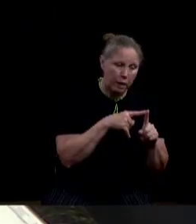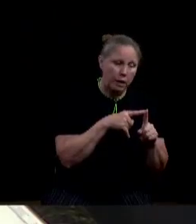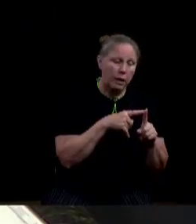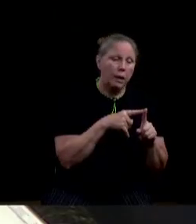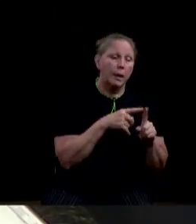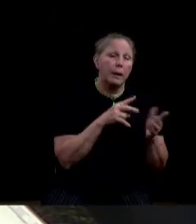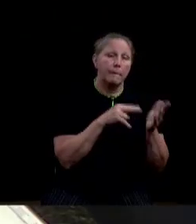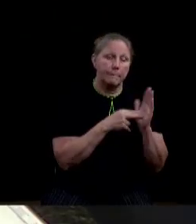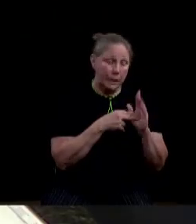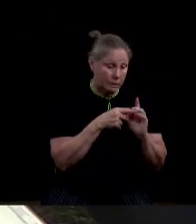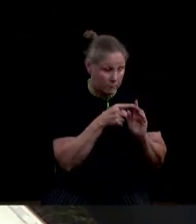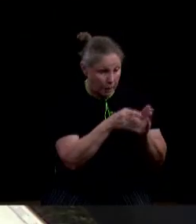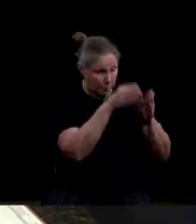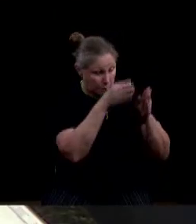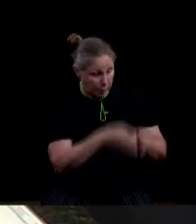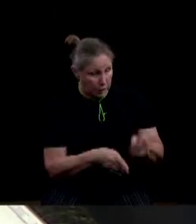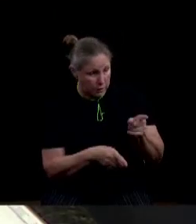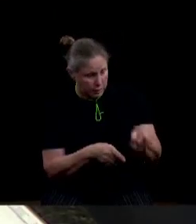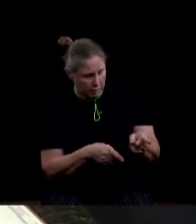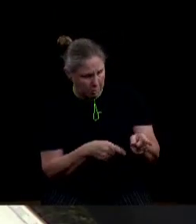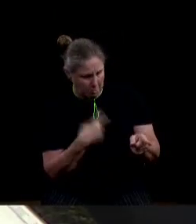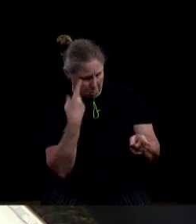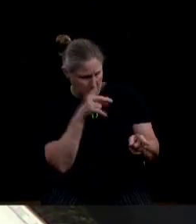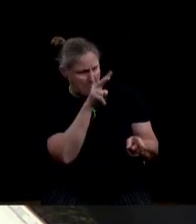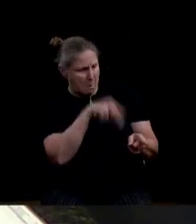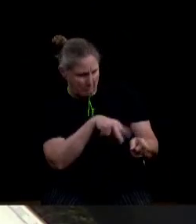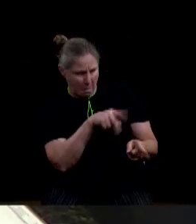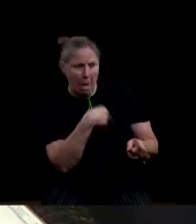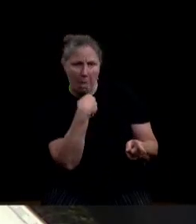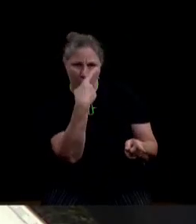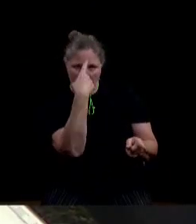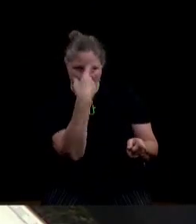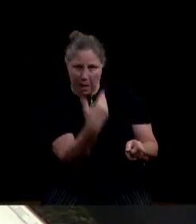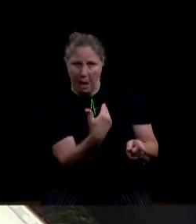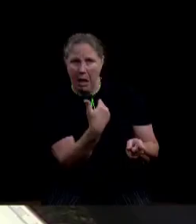that prompts a test by their physician.